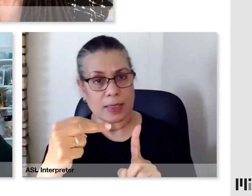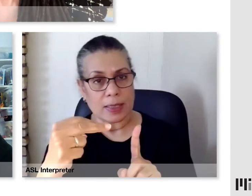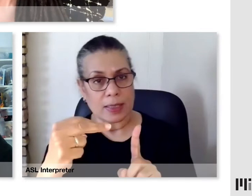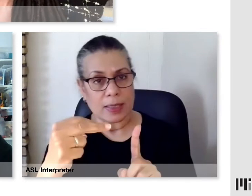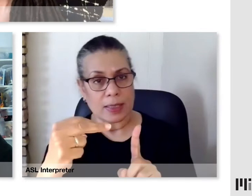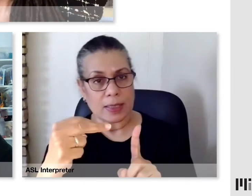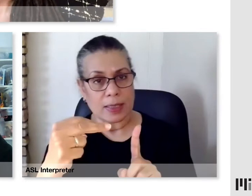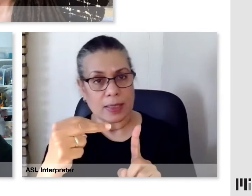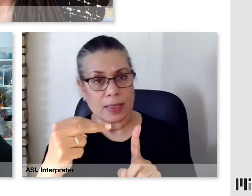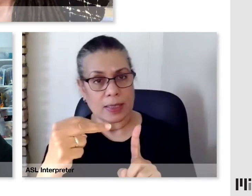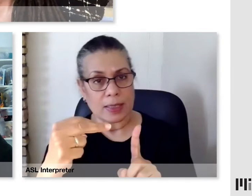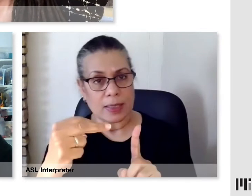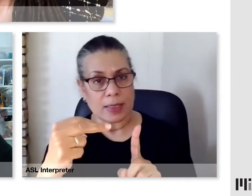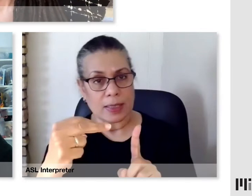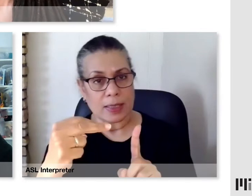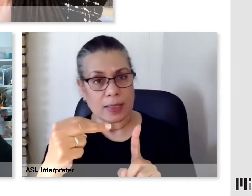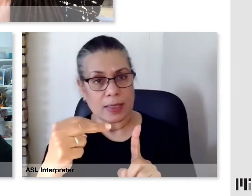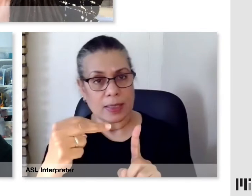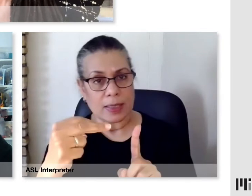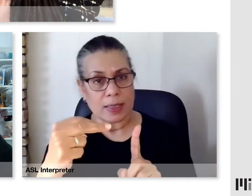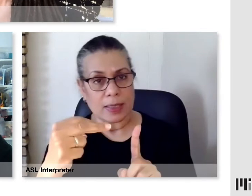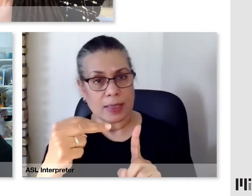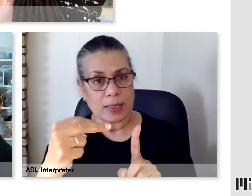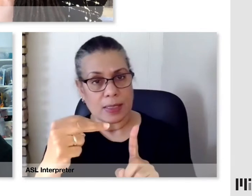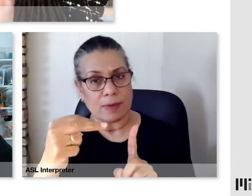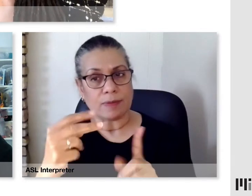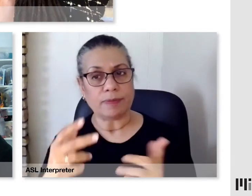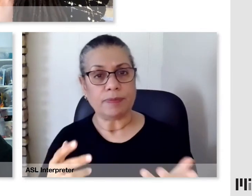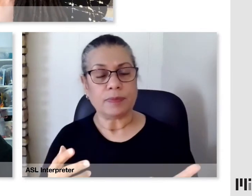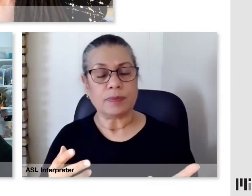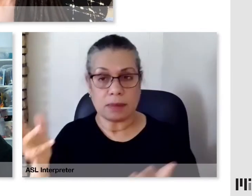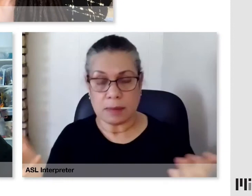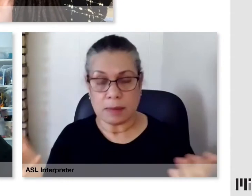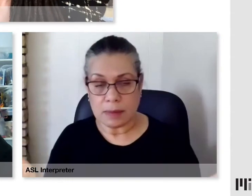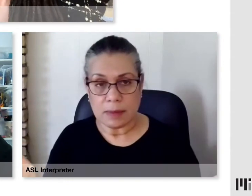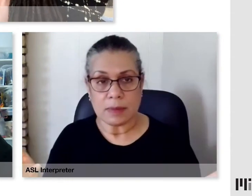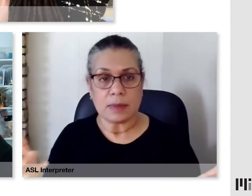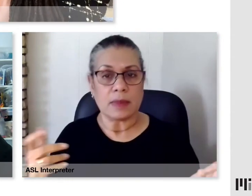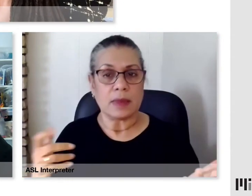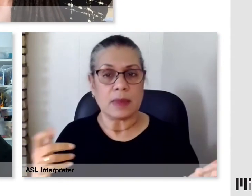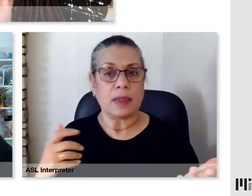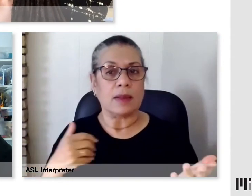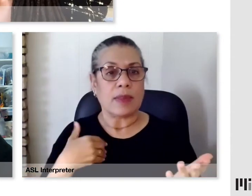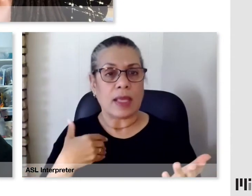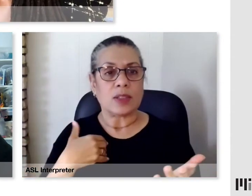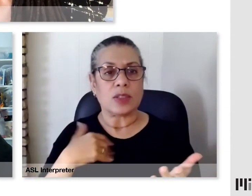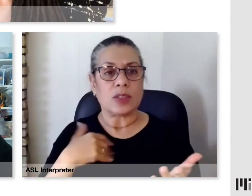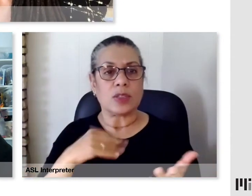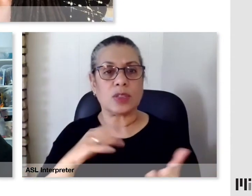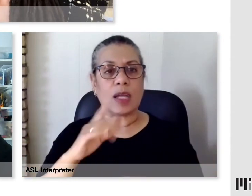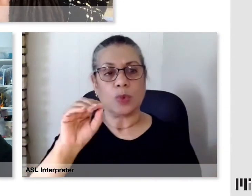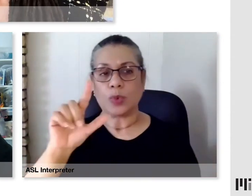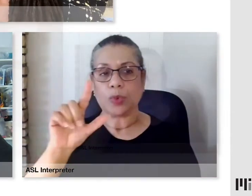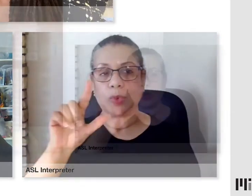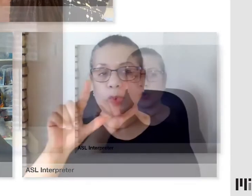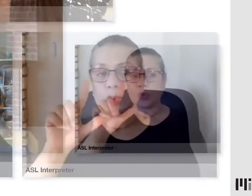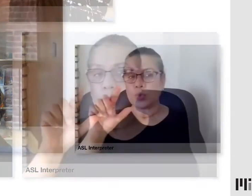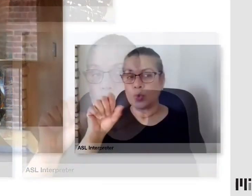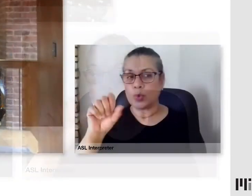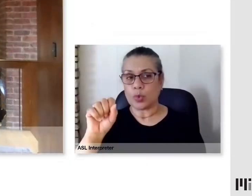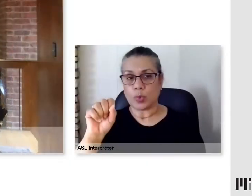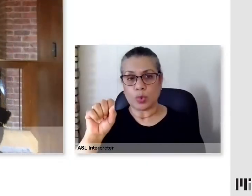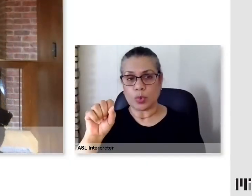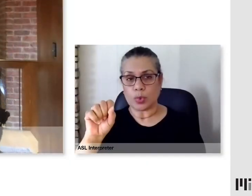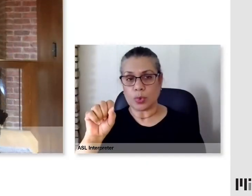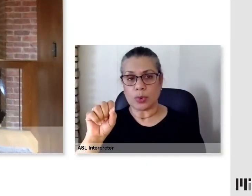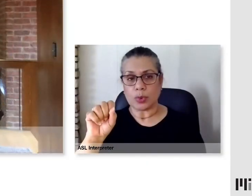so that's something I just want to put on the table, which relates to this idea of tools. I don't think there are any tools that